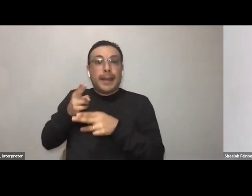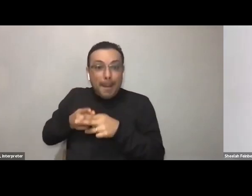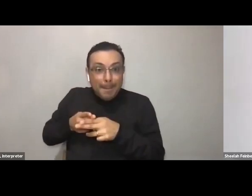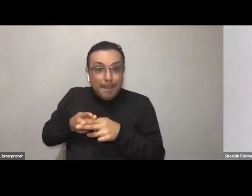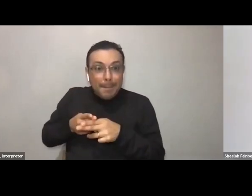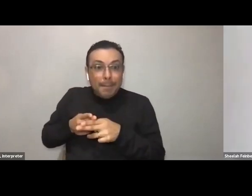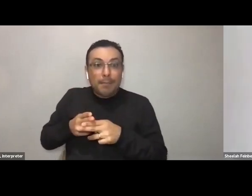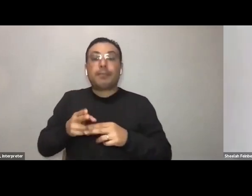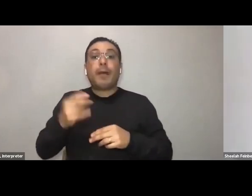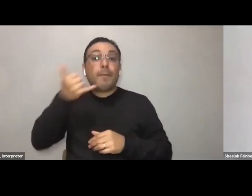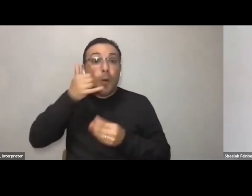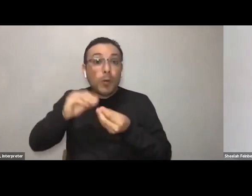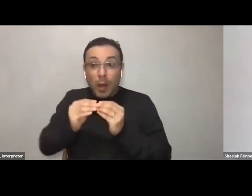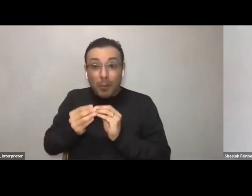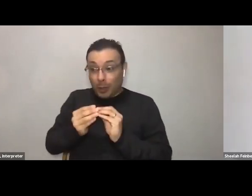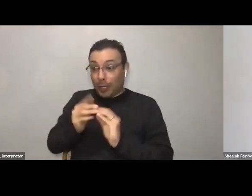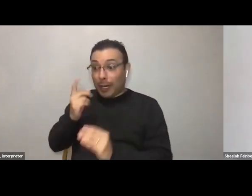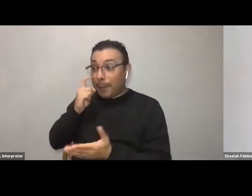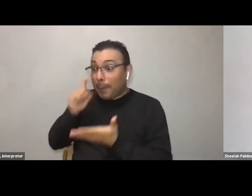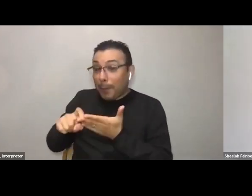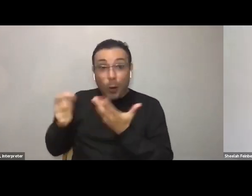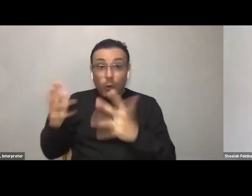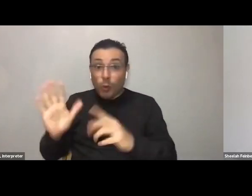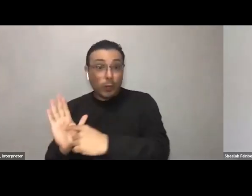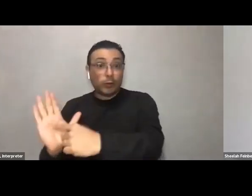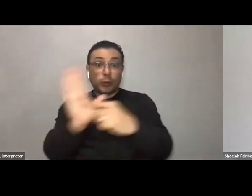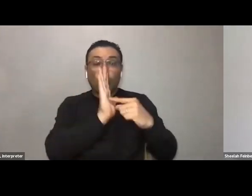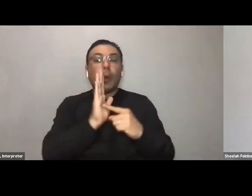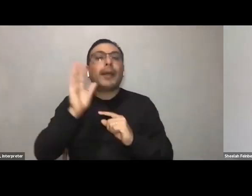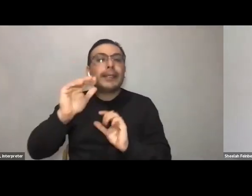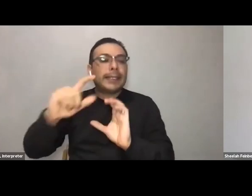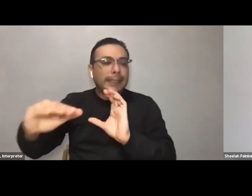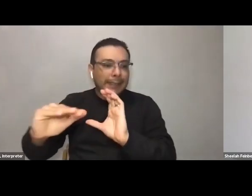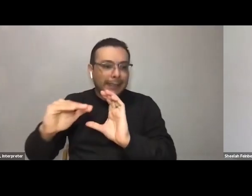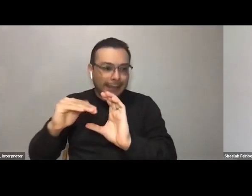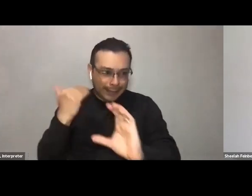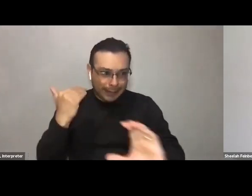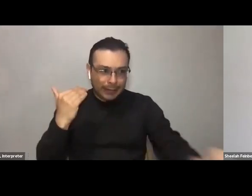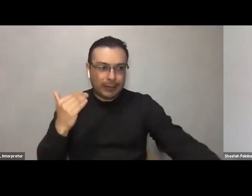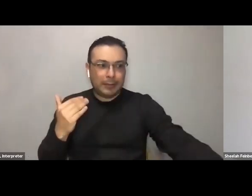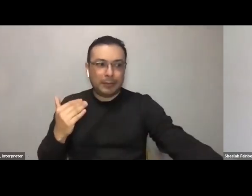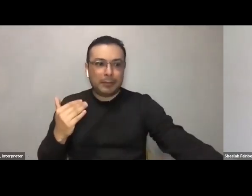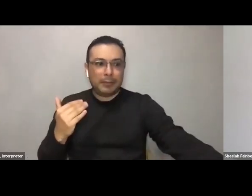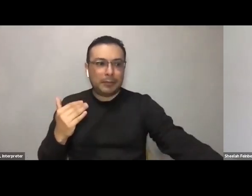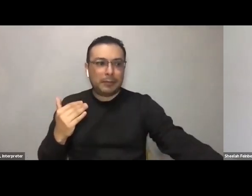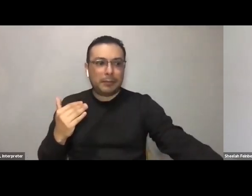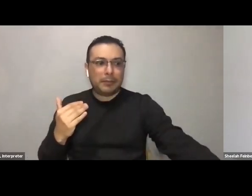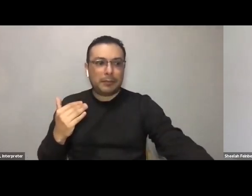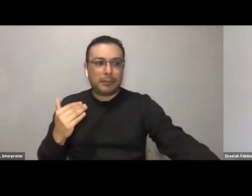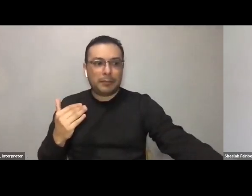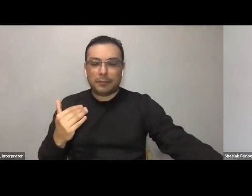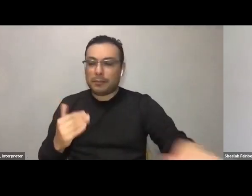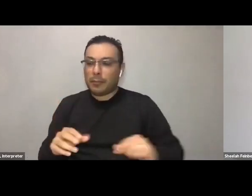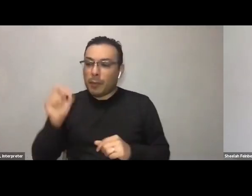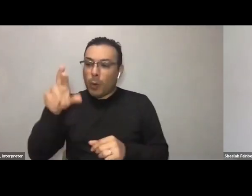name or phone number visible to other participants or potential future viewers, we recommend that you exit